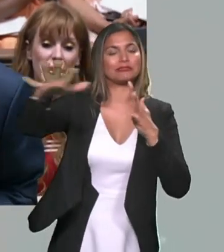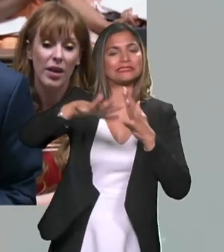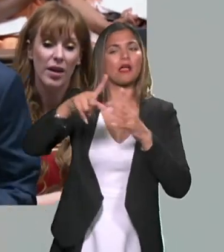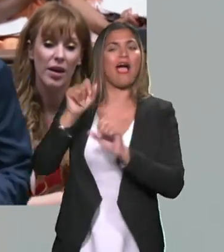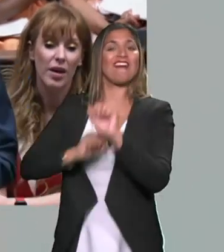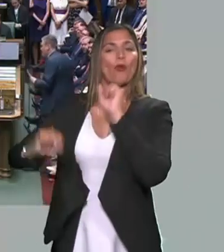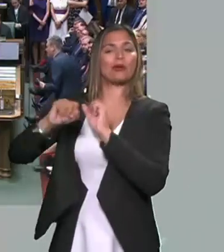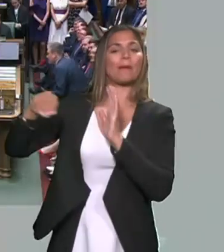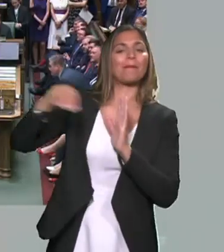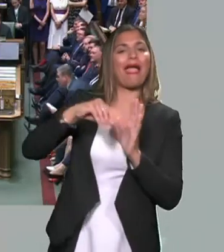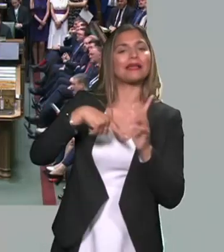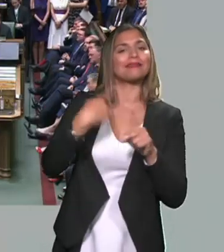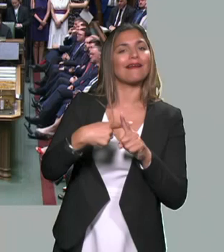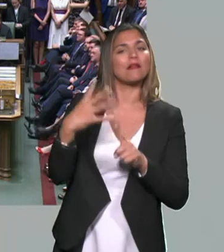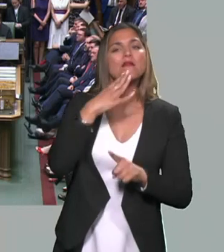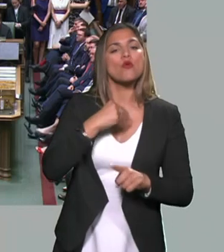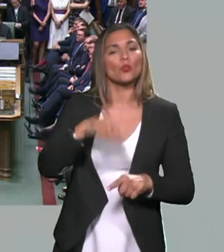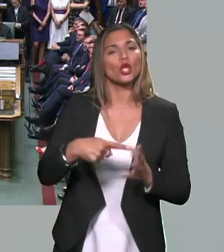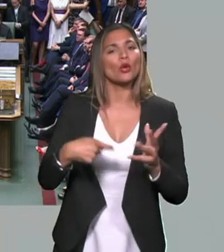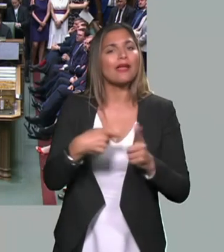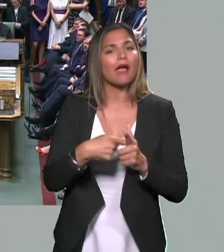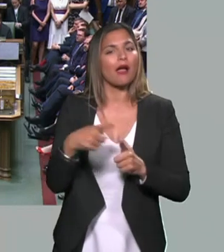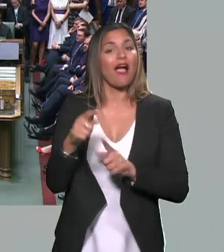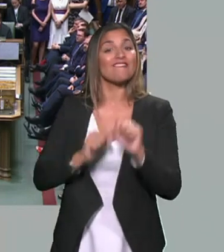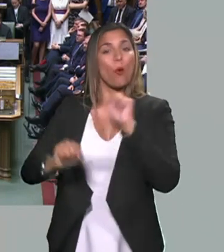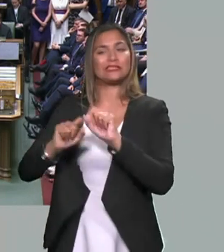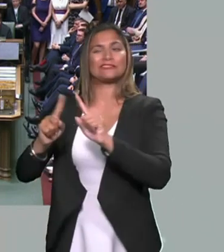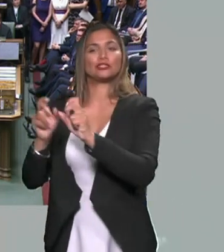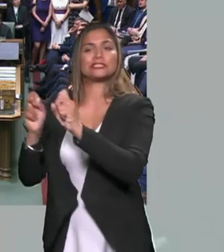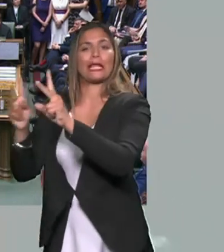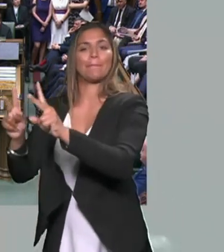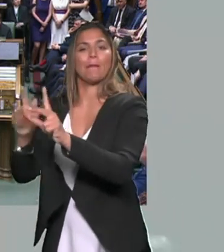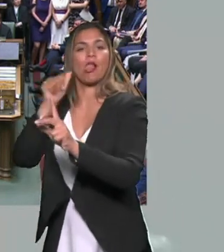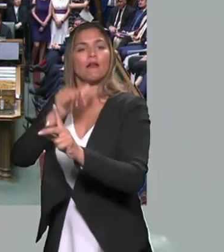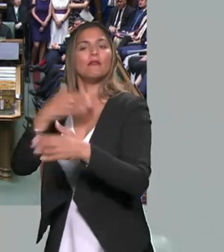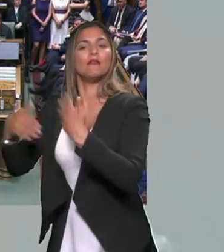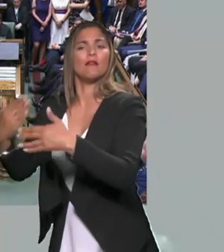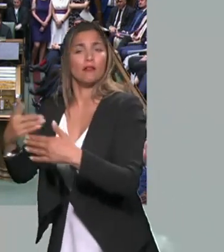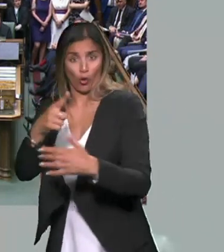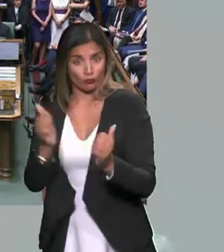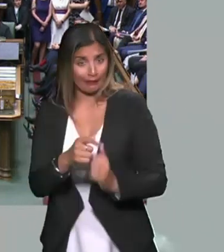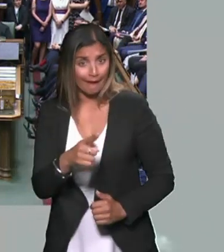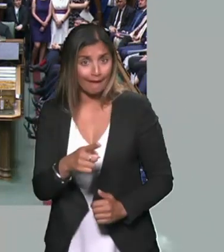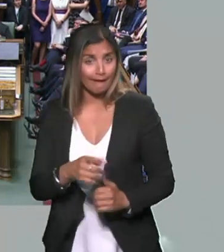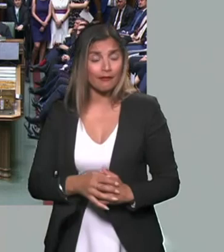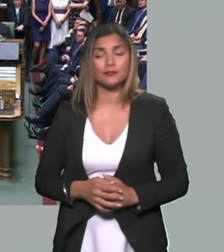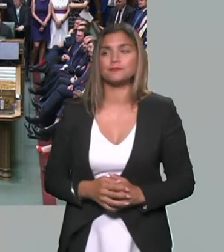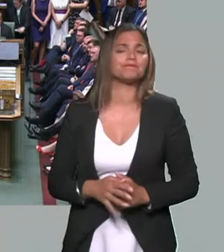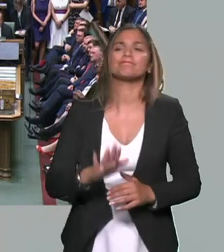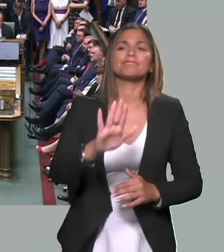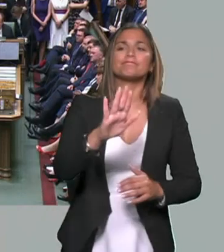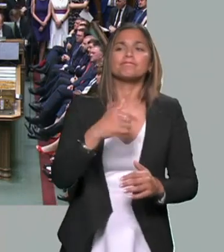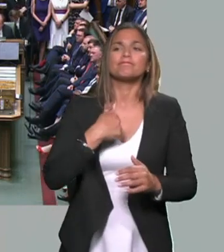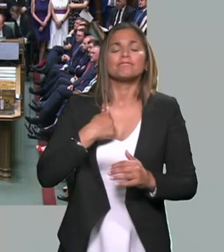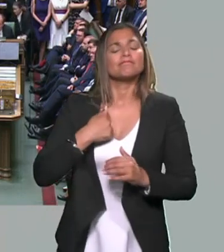here? Prime Minister. Mr. Speaker, I'm proud of the investment that this country attracts from